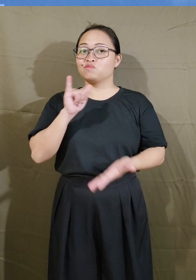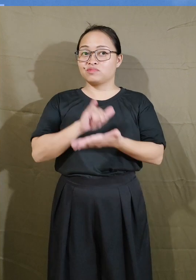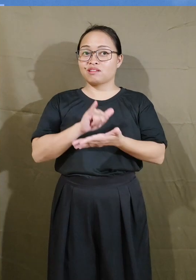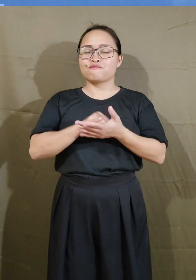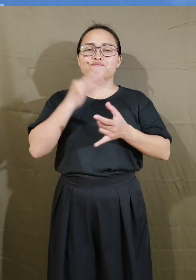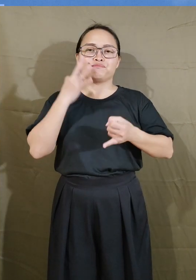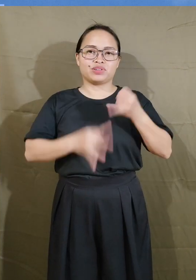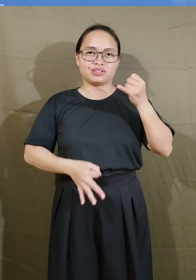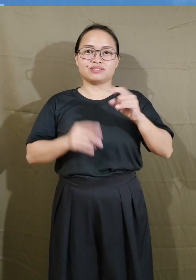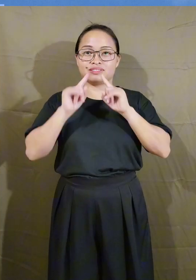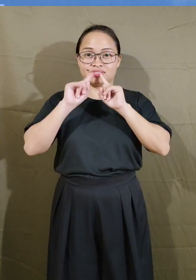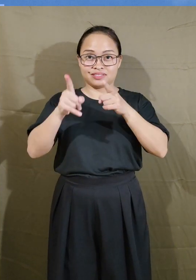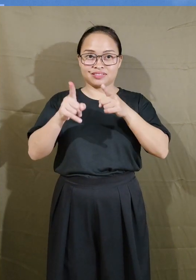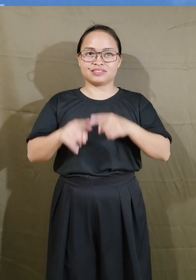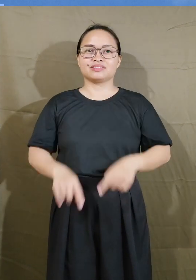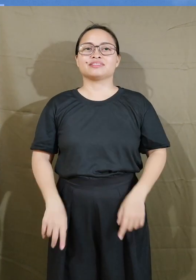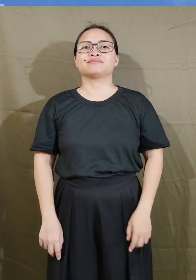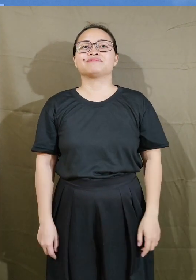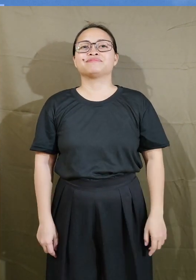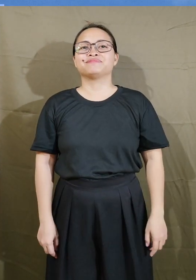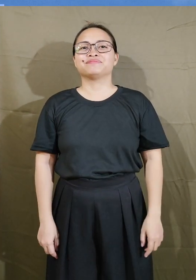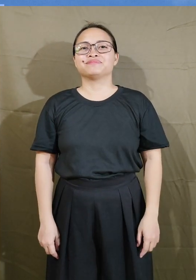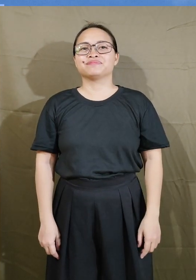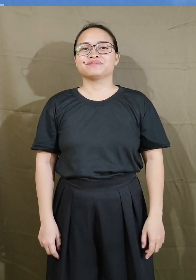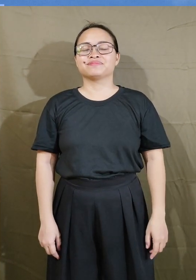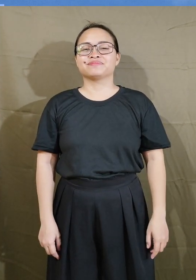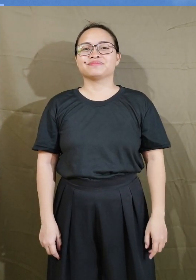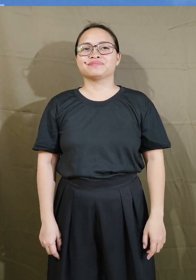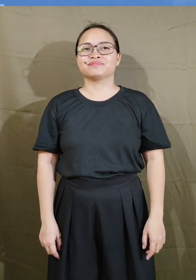So that is the final answer.